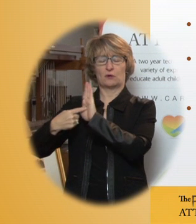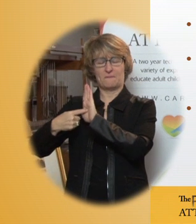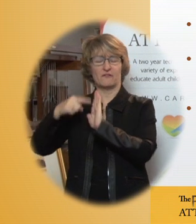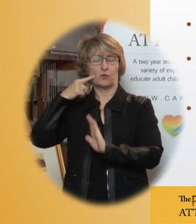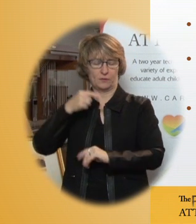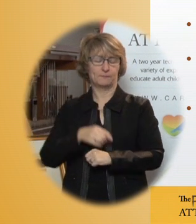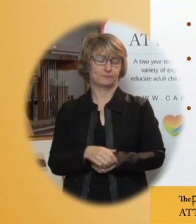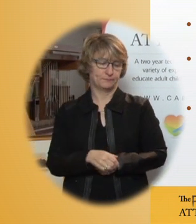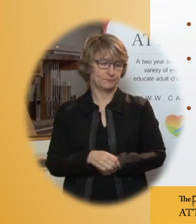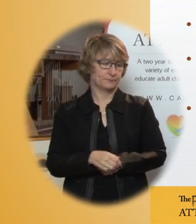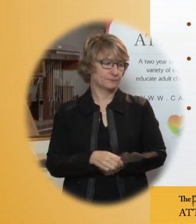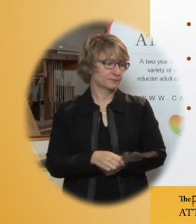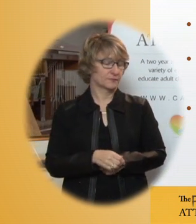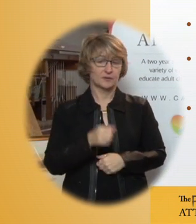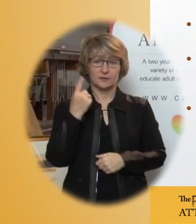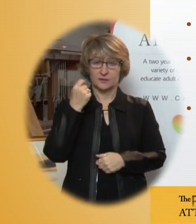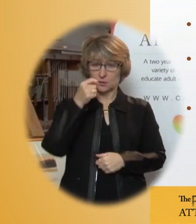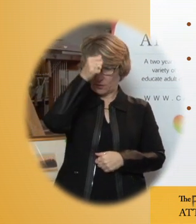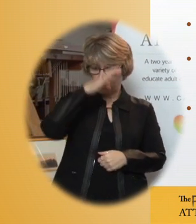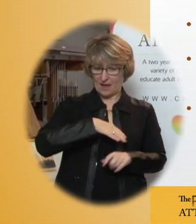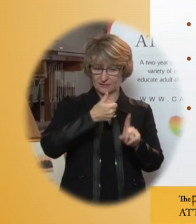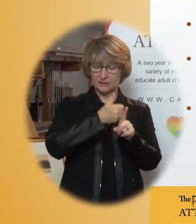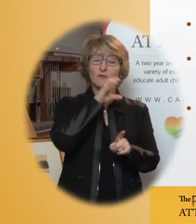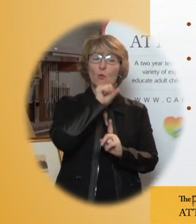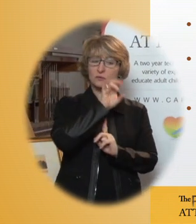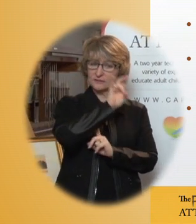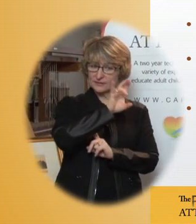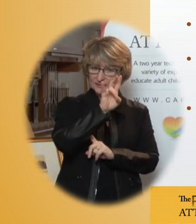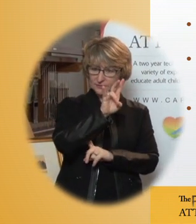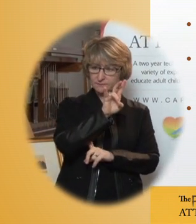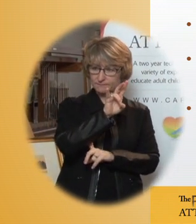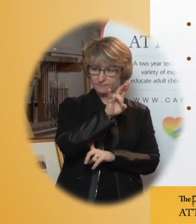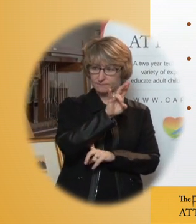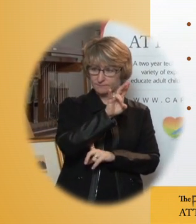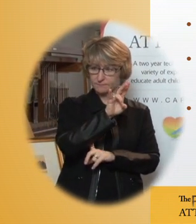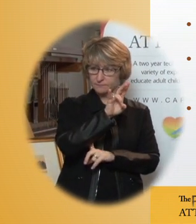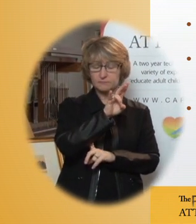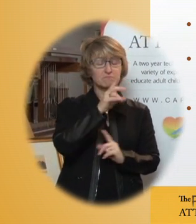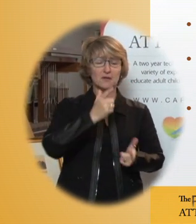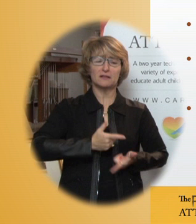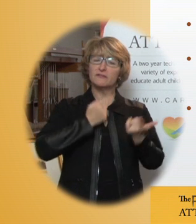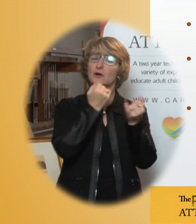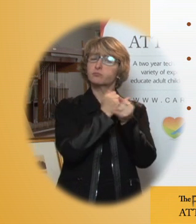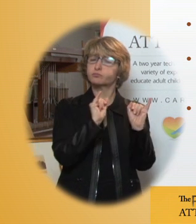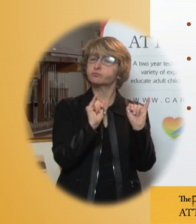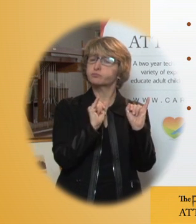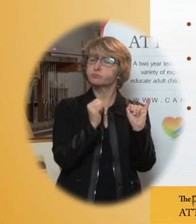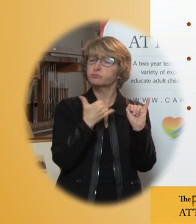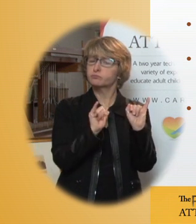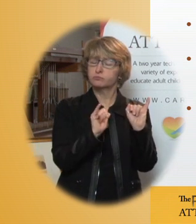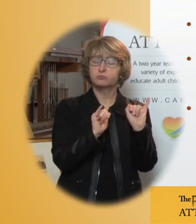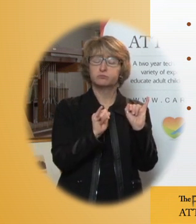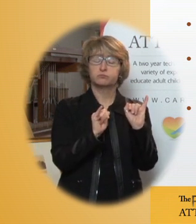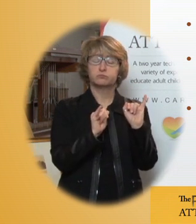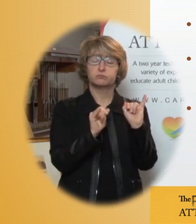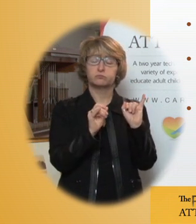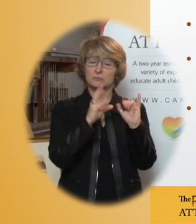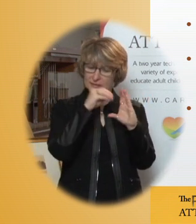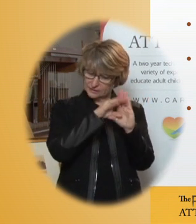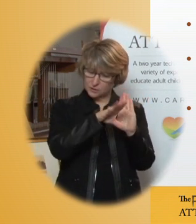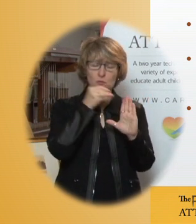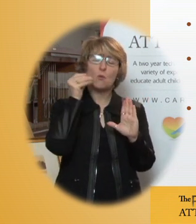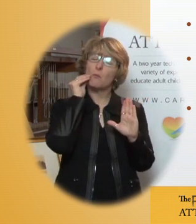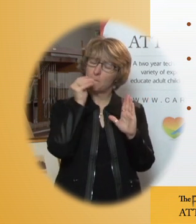So this is a 77-year-old male. He living independently, and he in his own